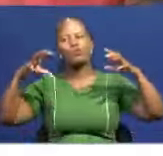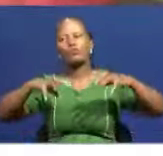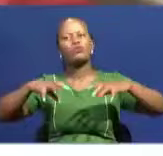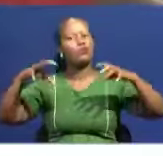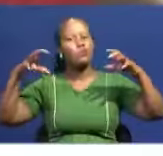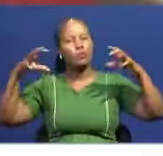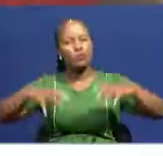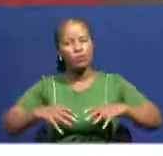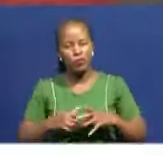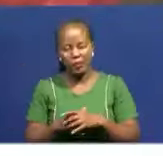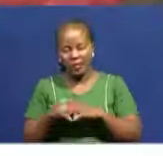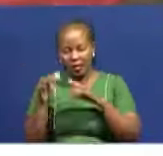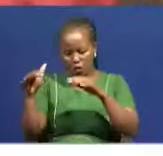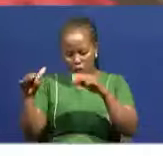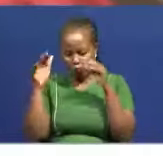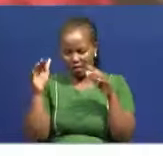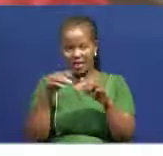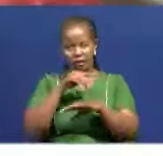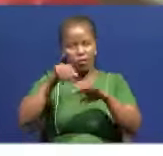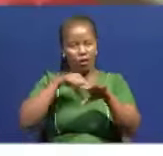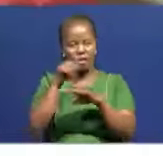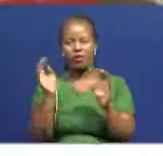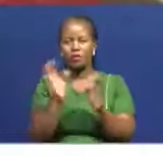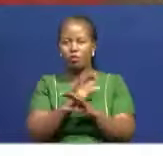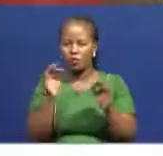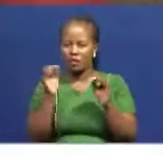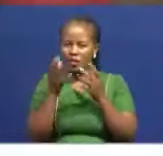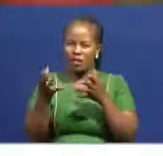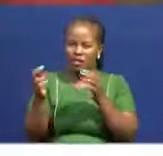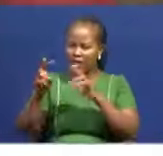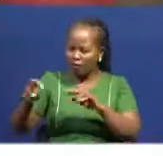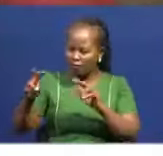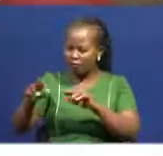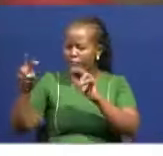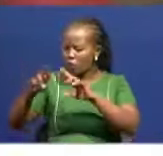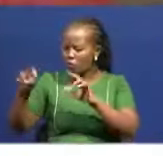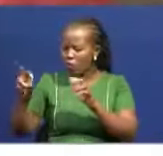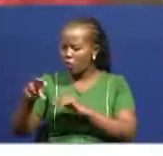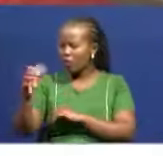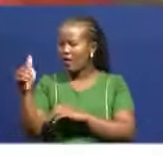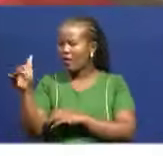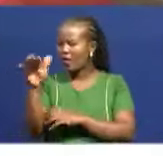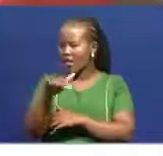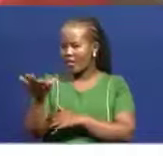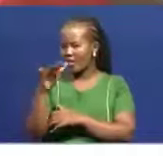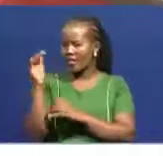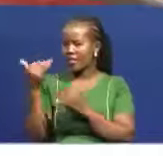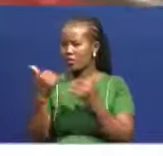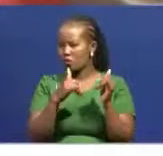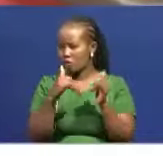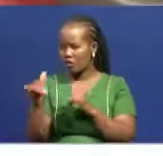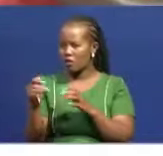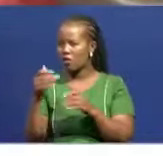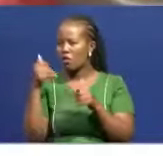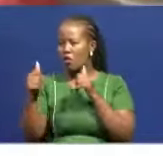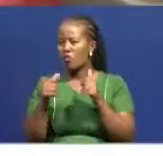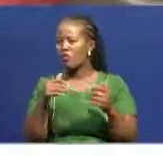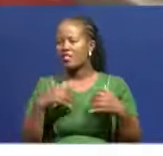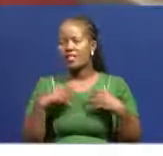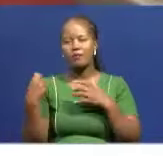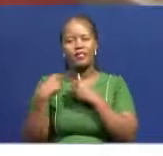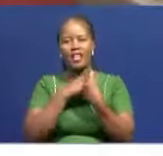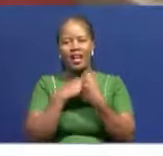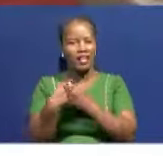for an hour. They were also looking for grounds on where to train, and that has proved challenging.